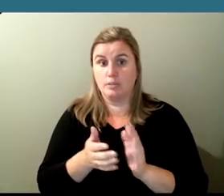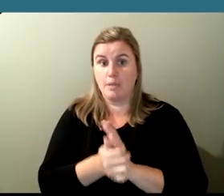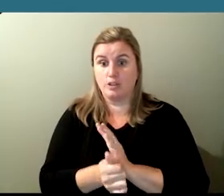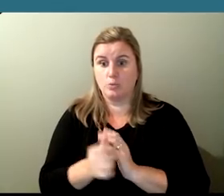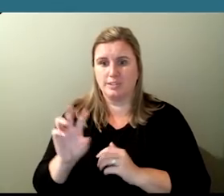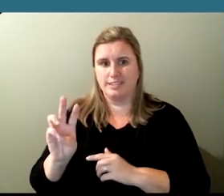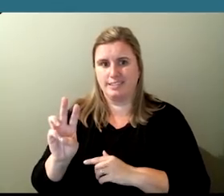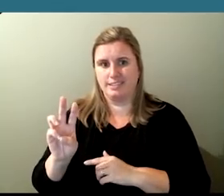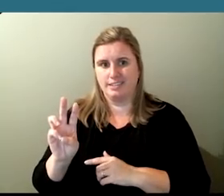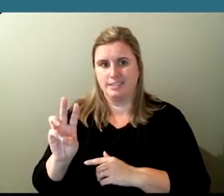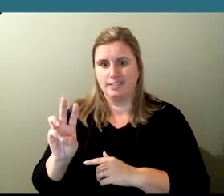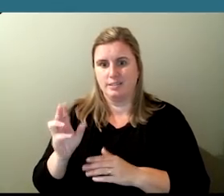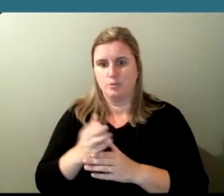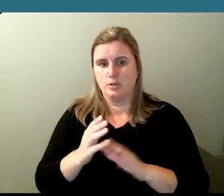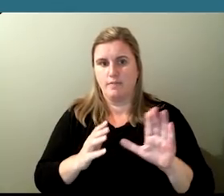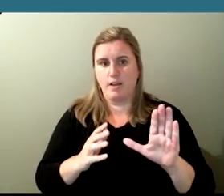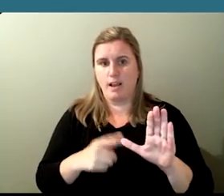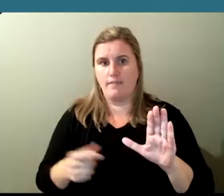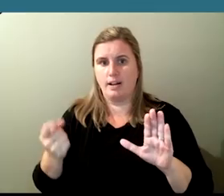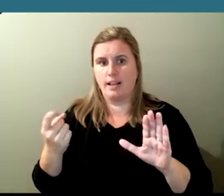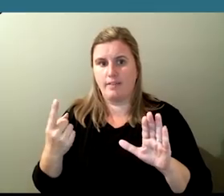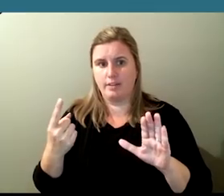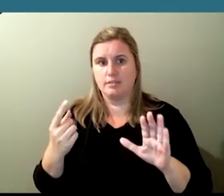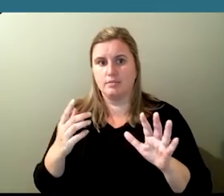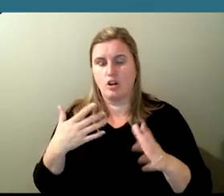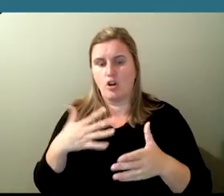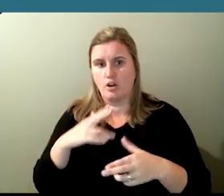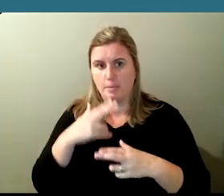6, between 5 and 11, which I already mentioned.